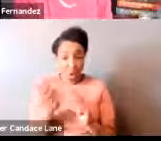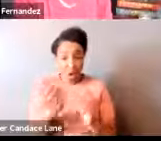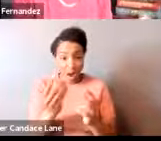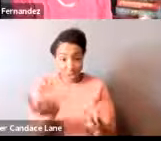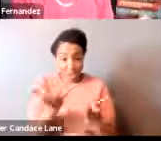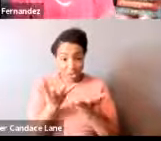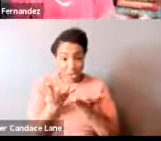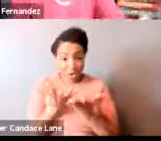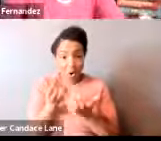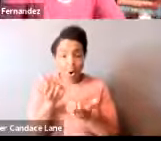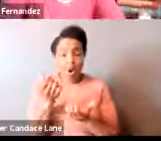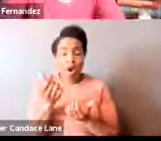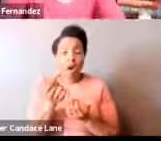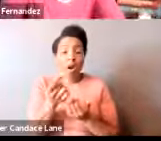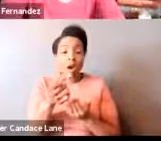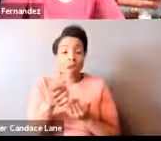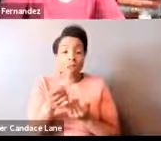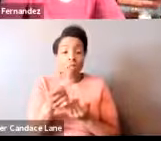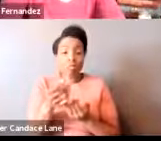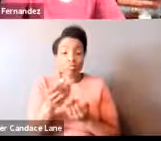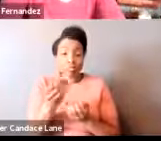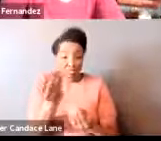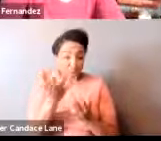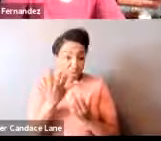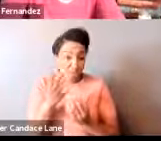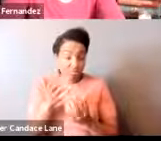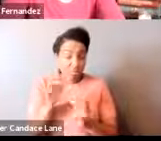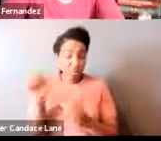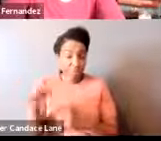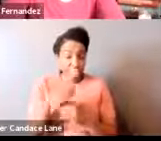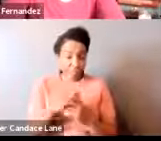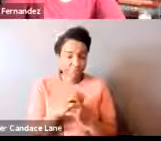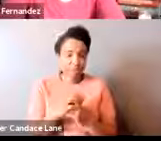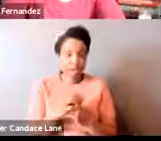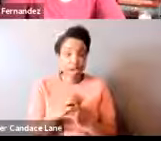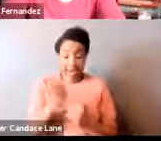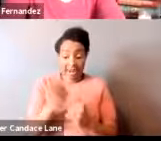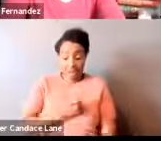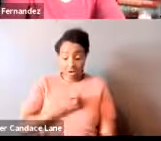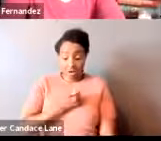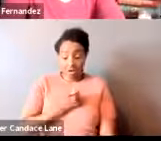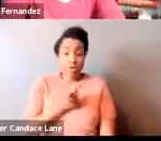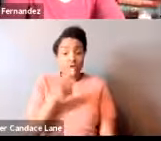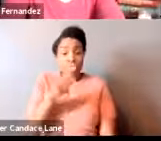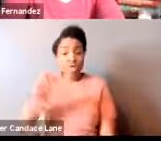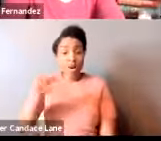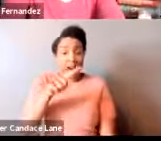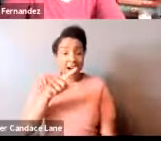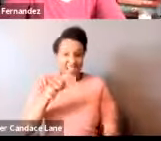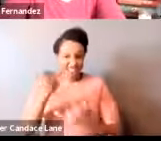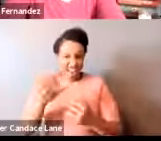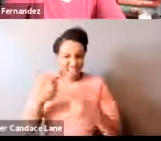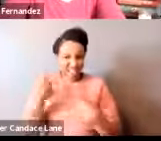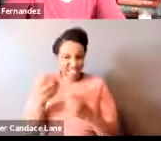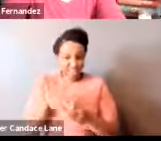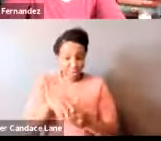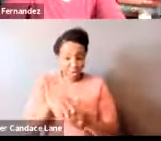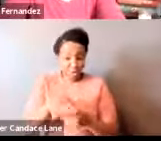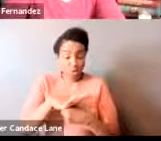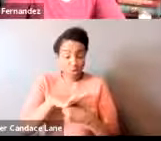know what it has been like for you not to read publicly during the pandemic? Could you let us know